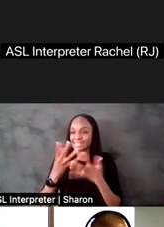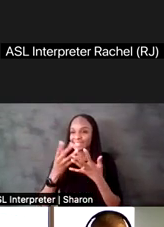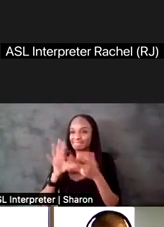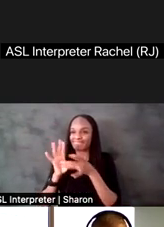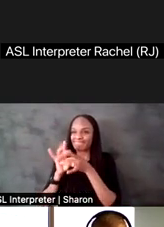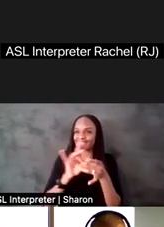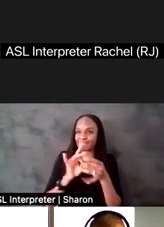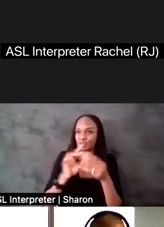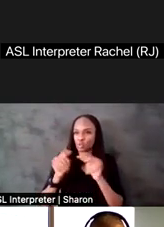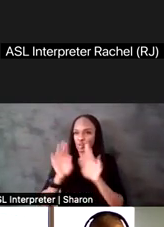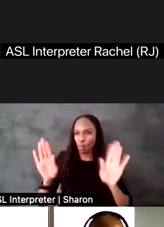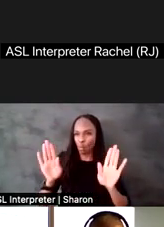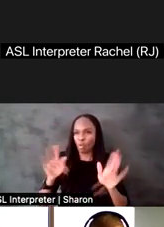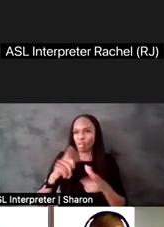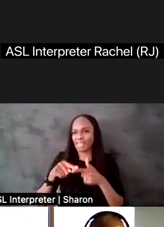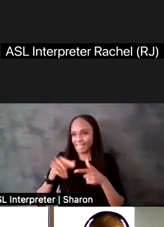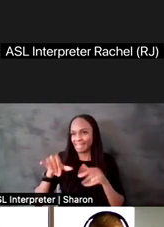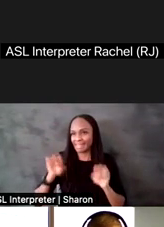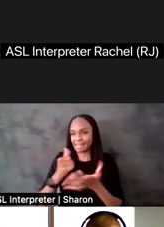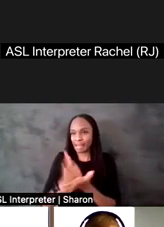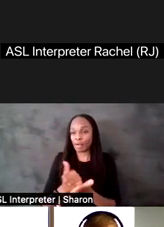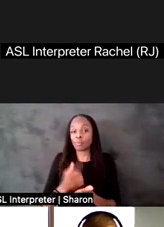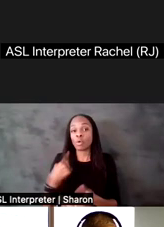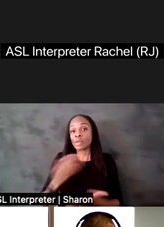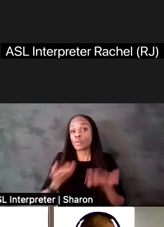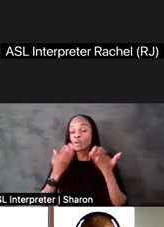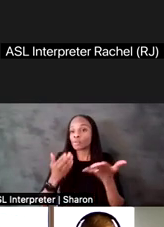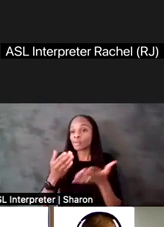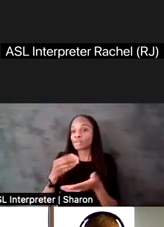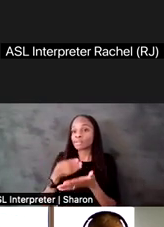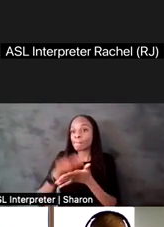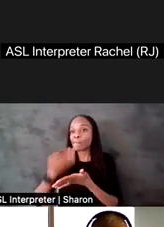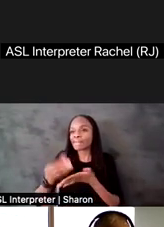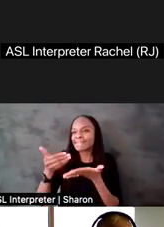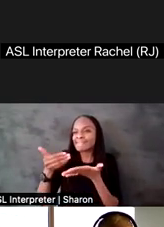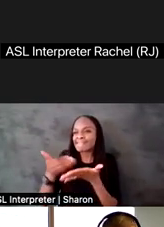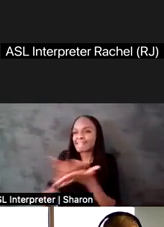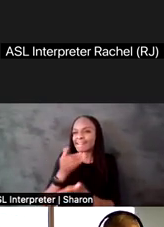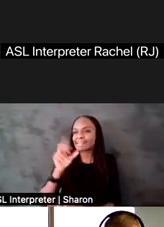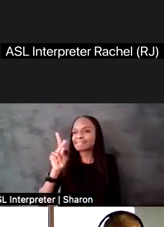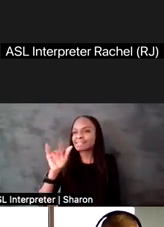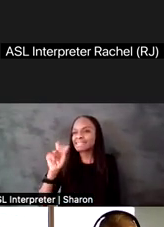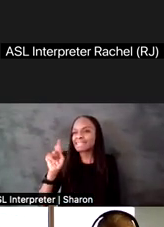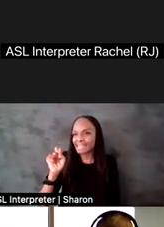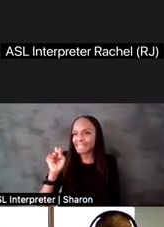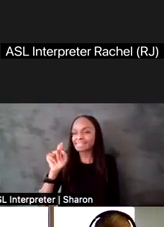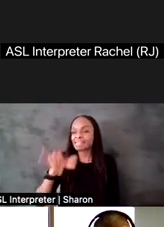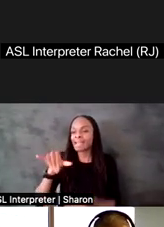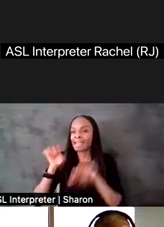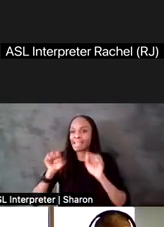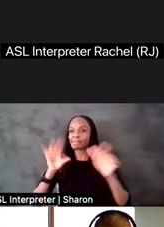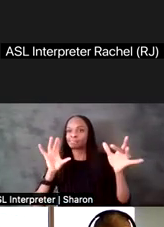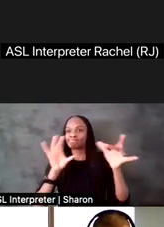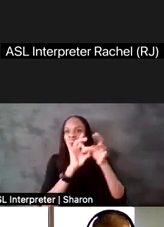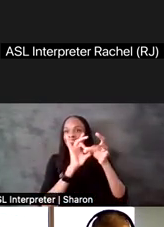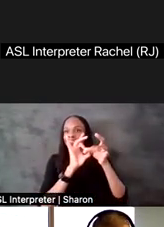always recommend if you can get the nice kits to attach to the wall with lag bolts